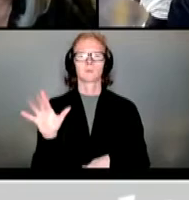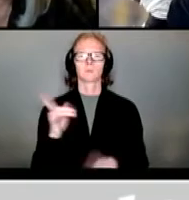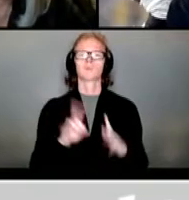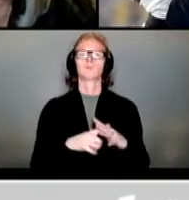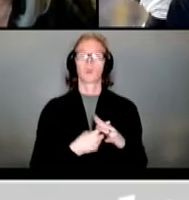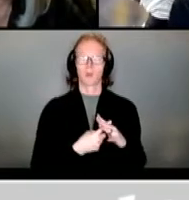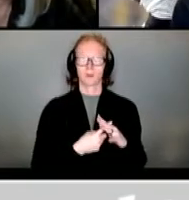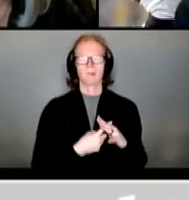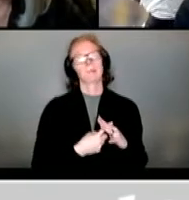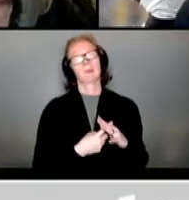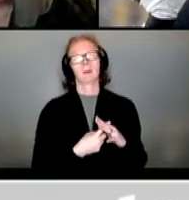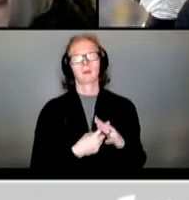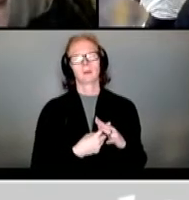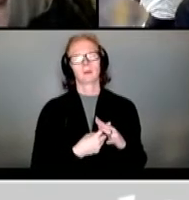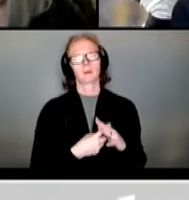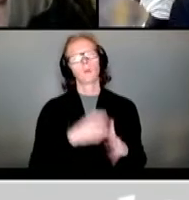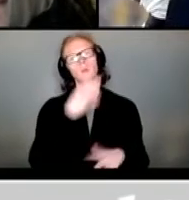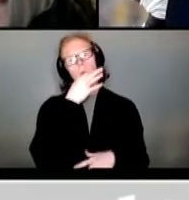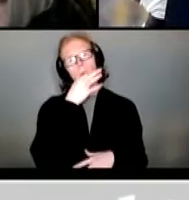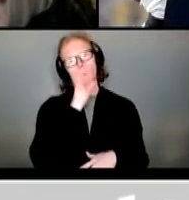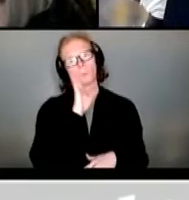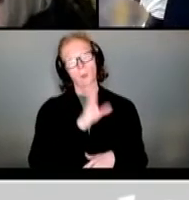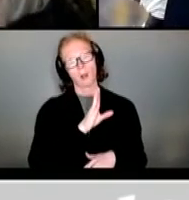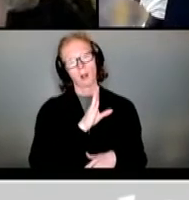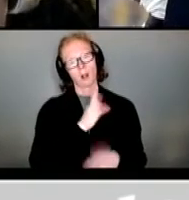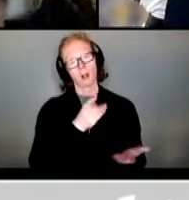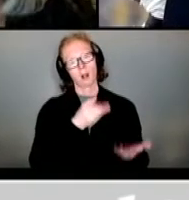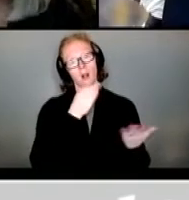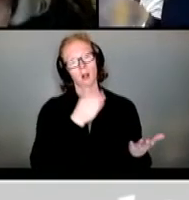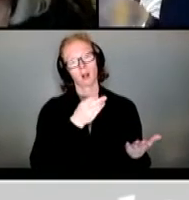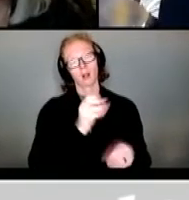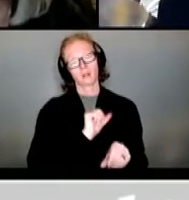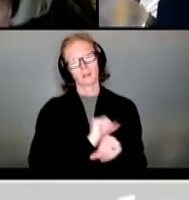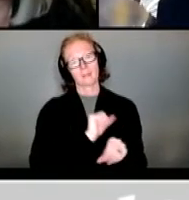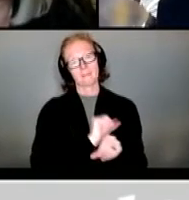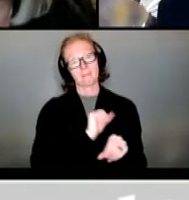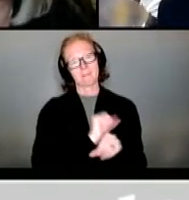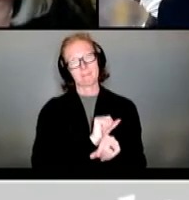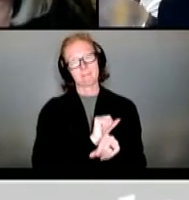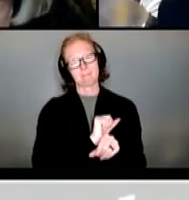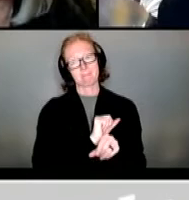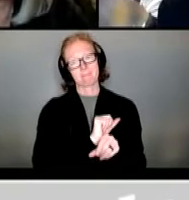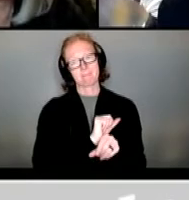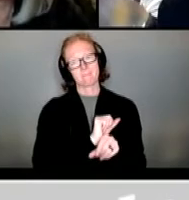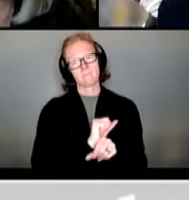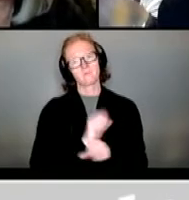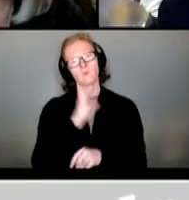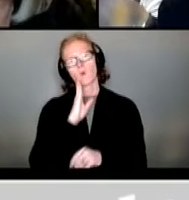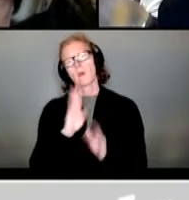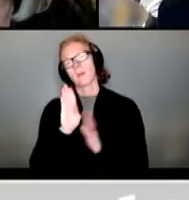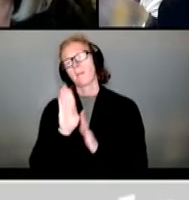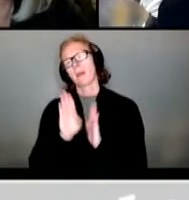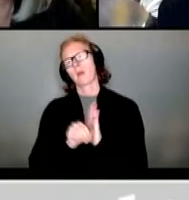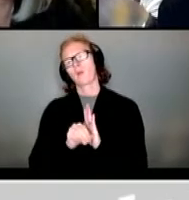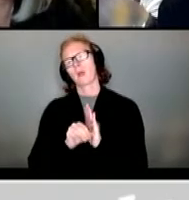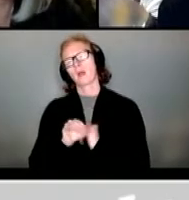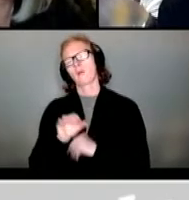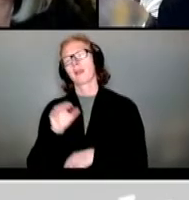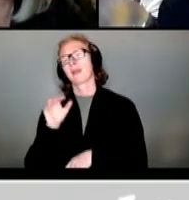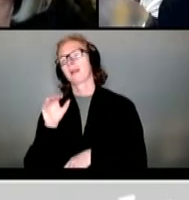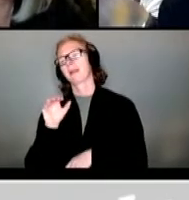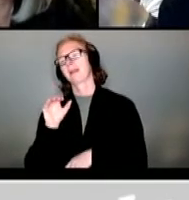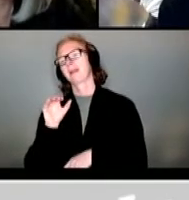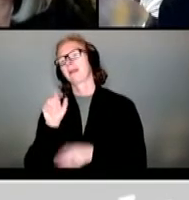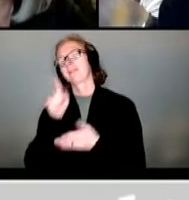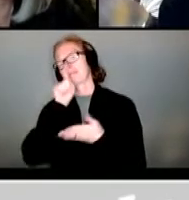we're about to offer jobs to backgrounding investigators because we need to